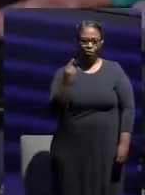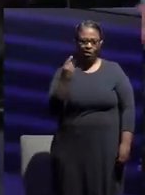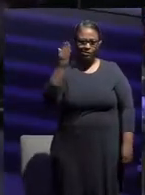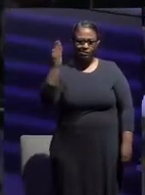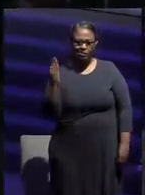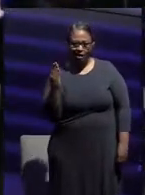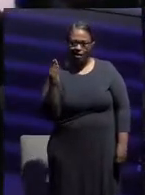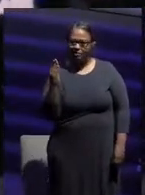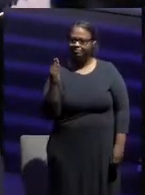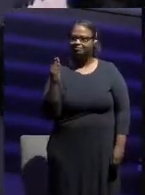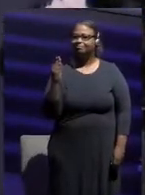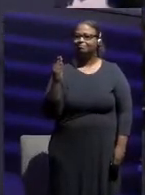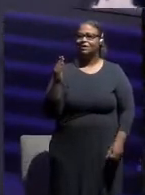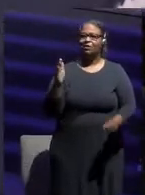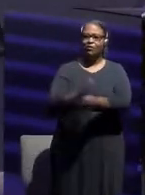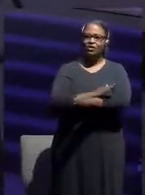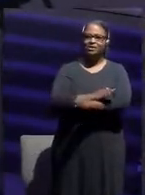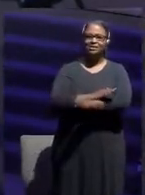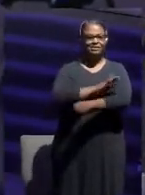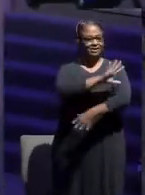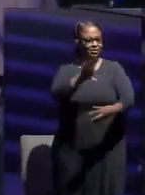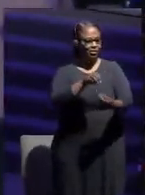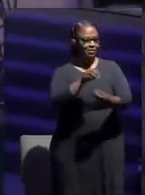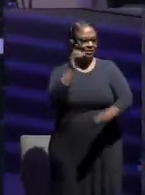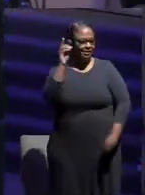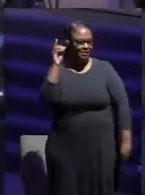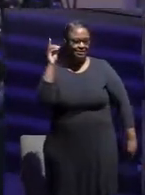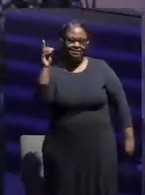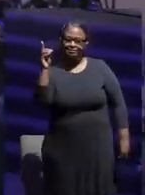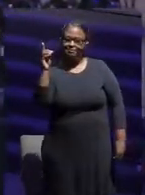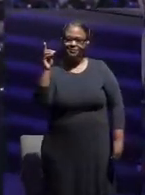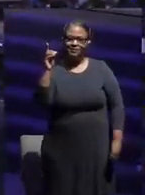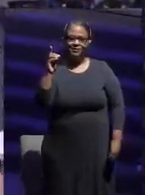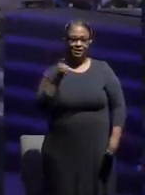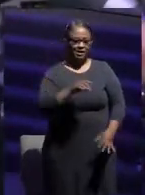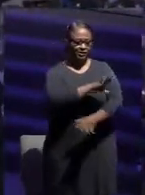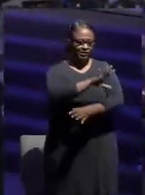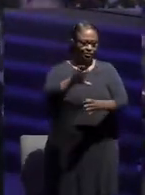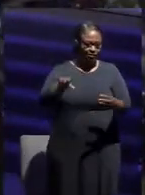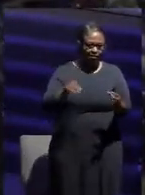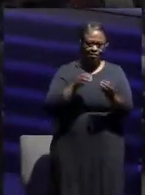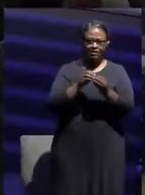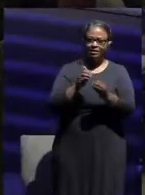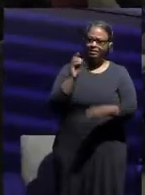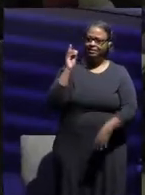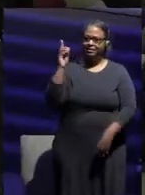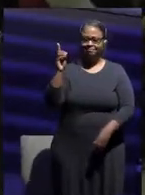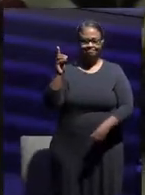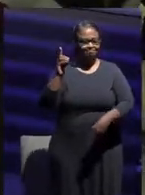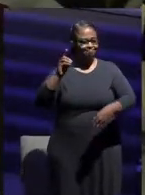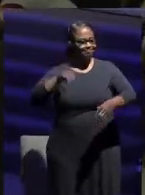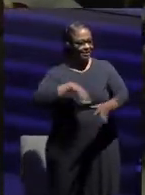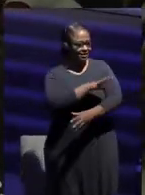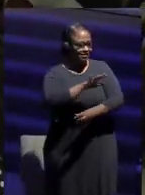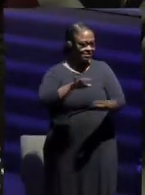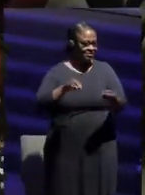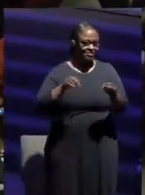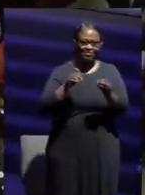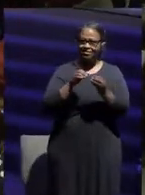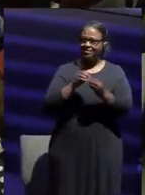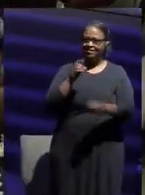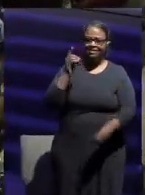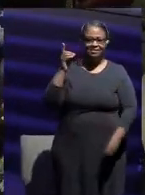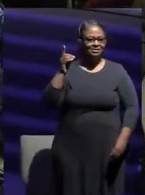the fullness of the Godhead. It's born in Him. I tell you, it's born in Him. It's born in Him.